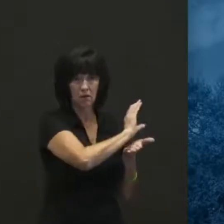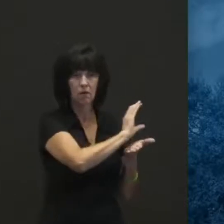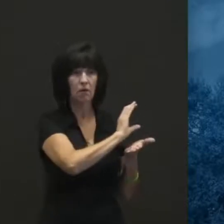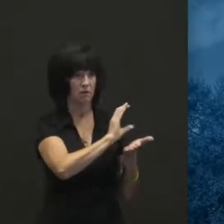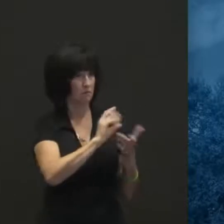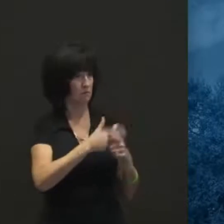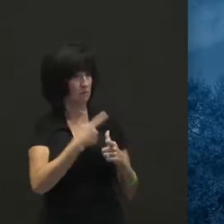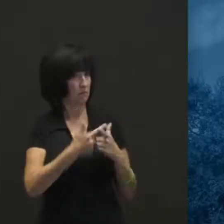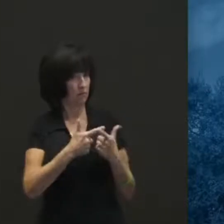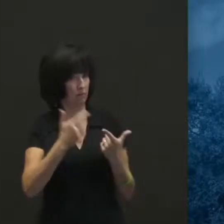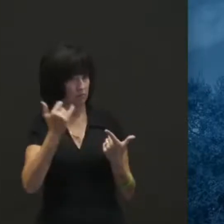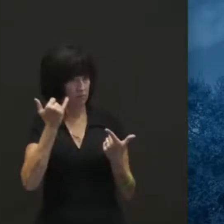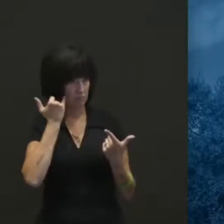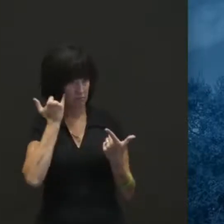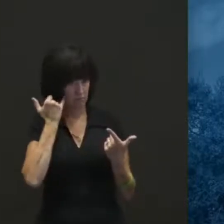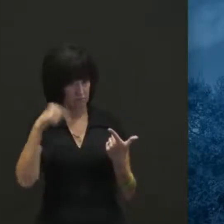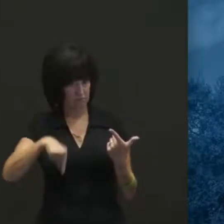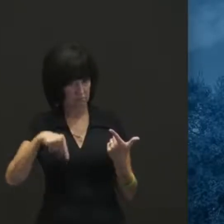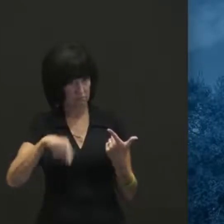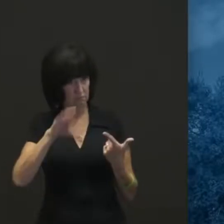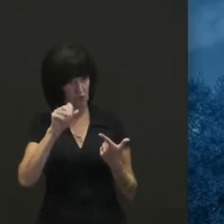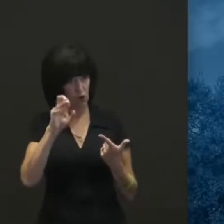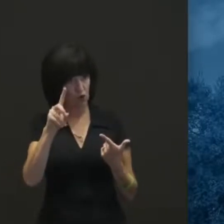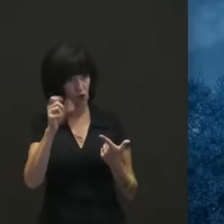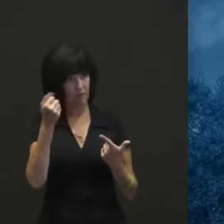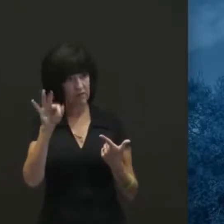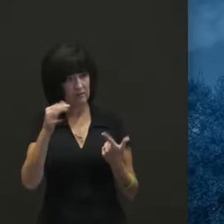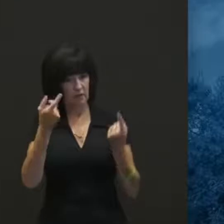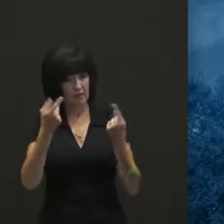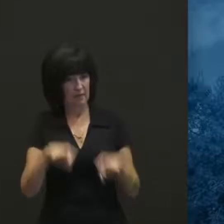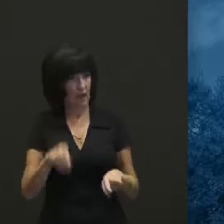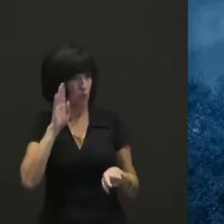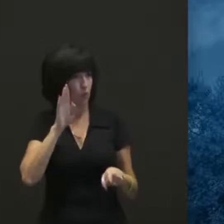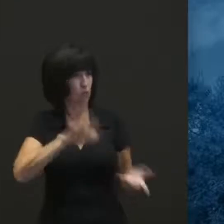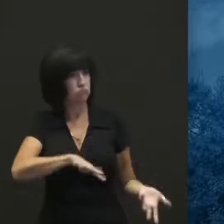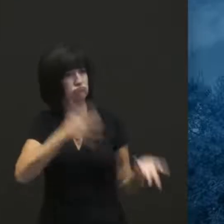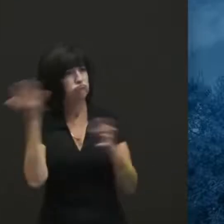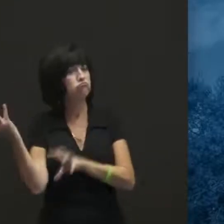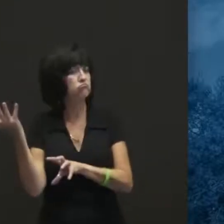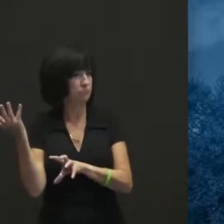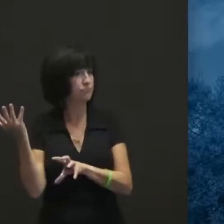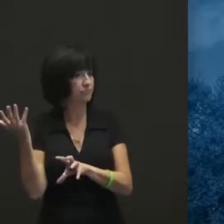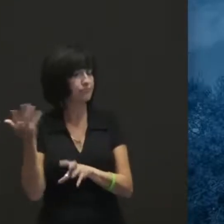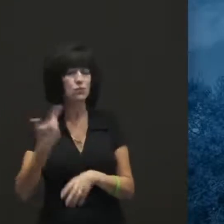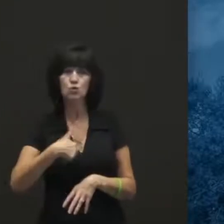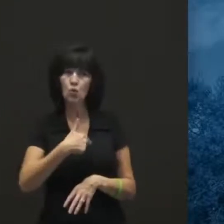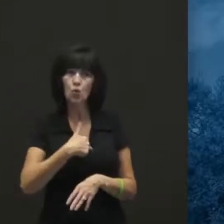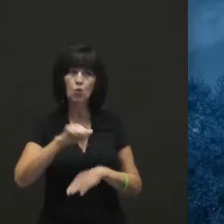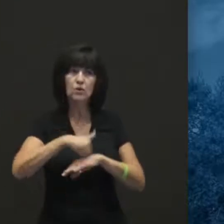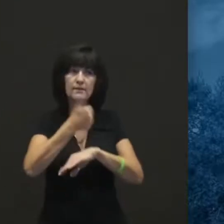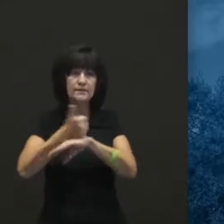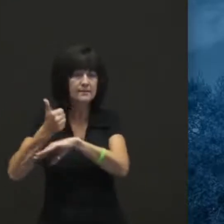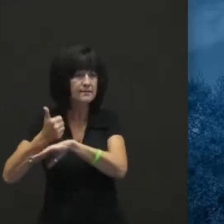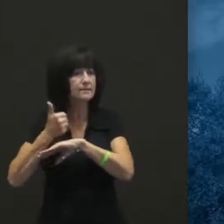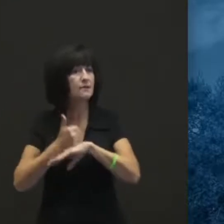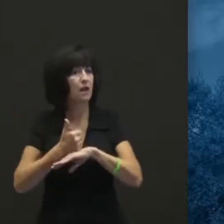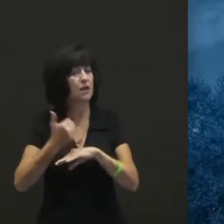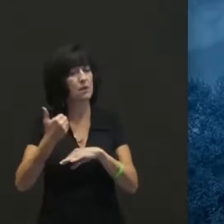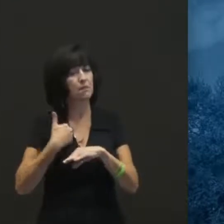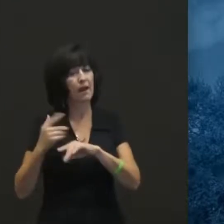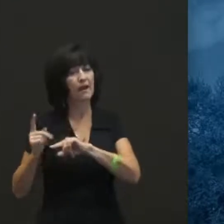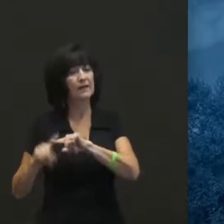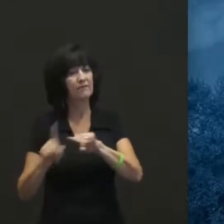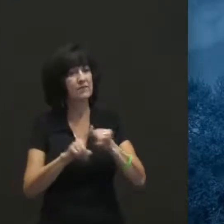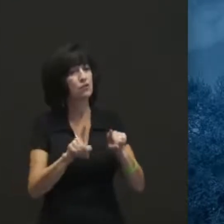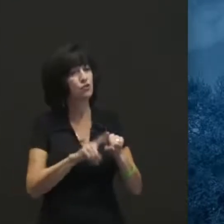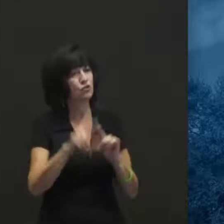at a time where we wouldn't want to do that. And we also set up what's called GEAR, the Government Efficiency and